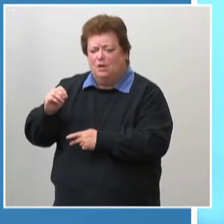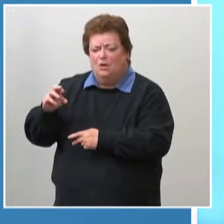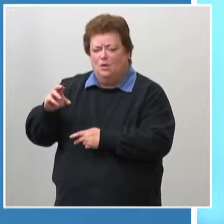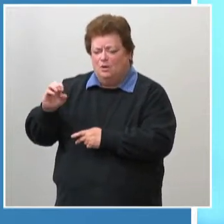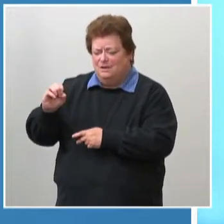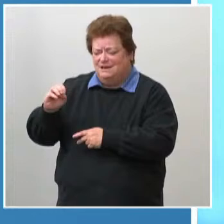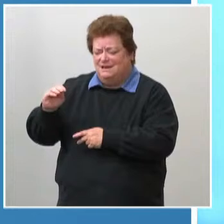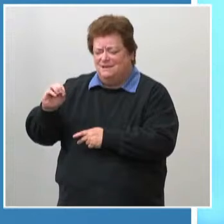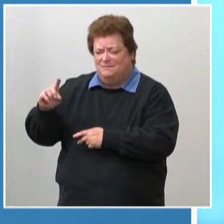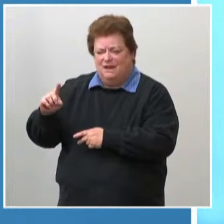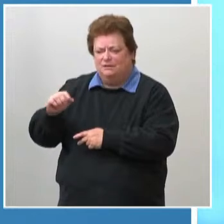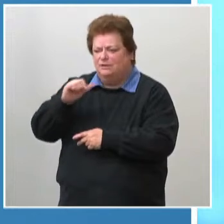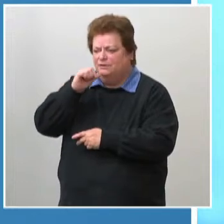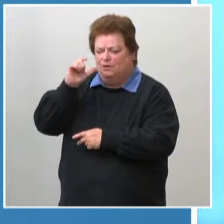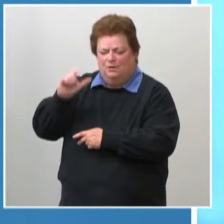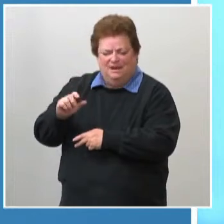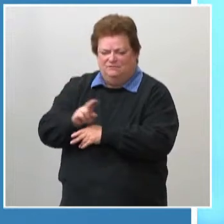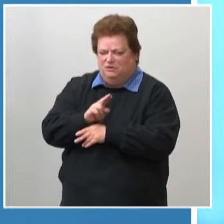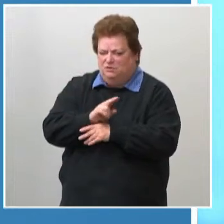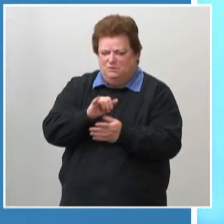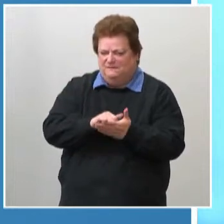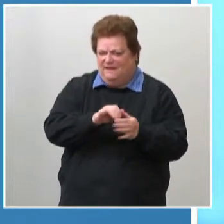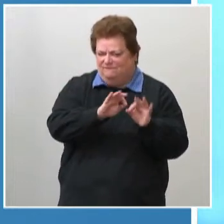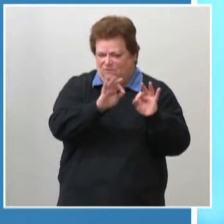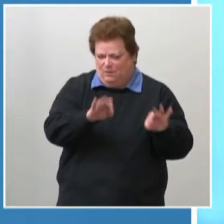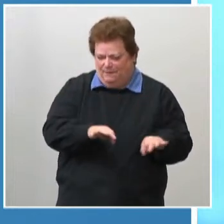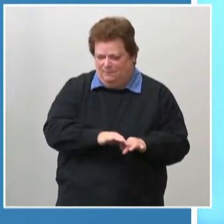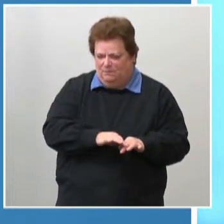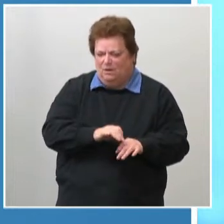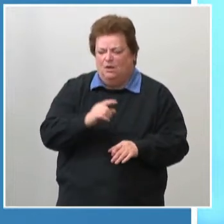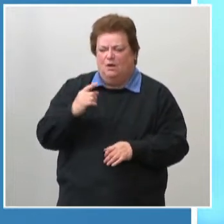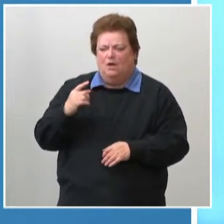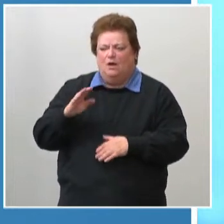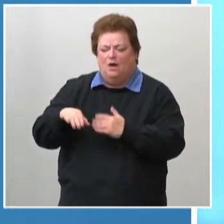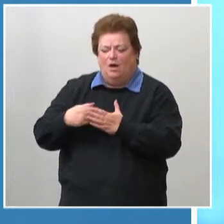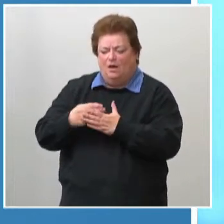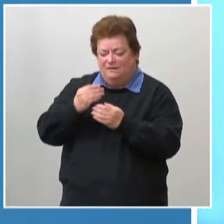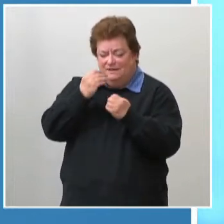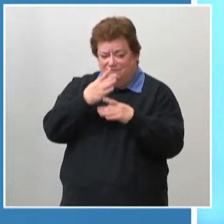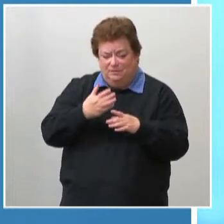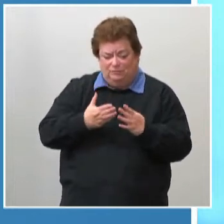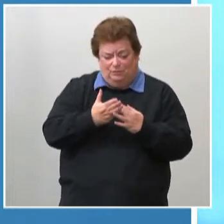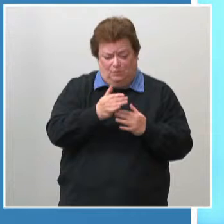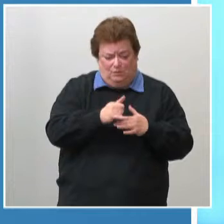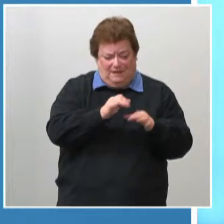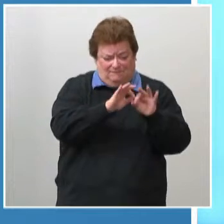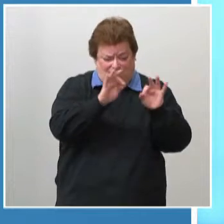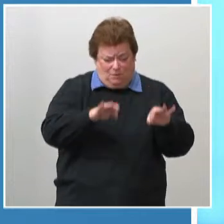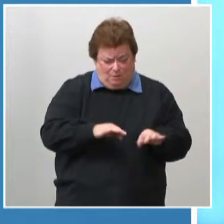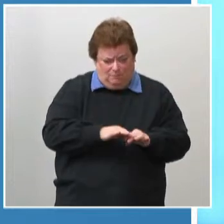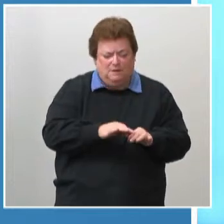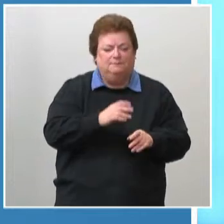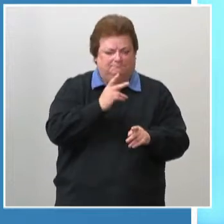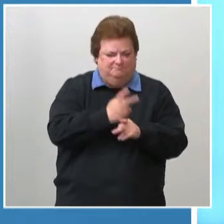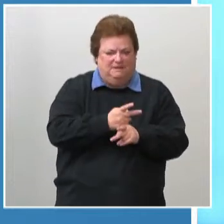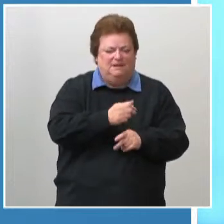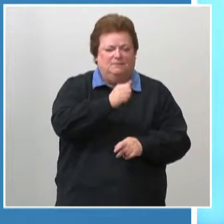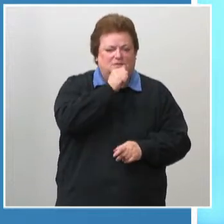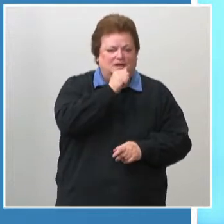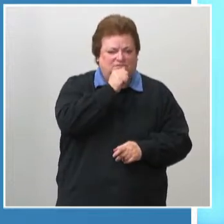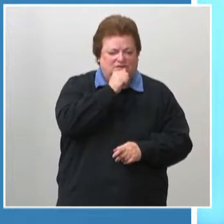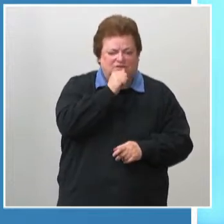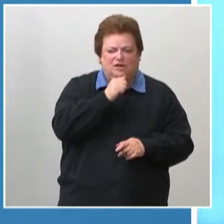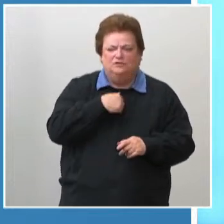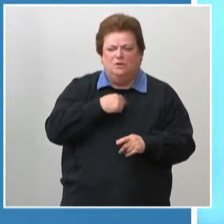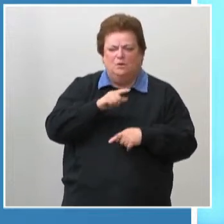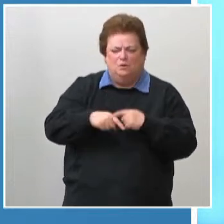eMed, you do not need to use this form. All information reported through this form will be kept confidential. So let's take a